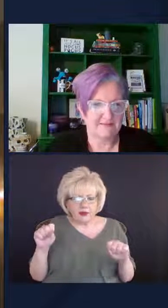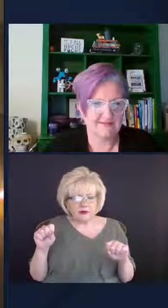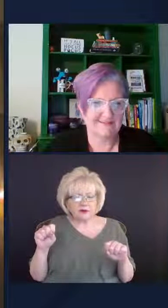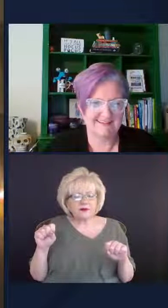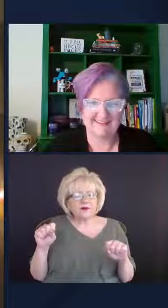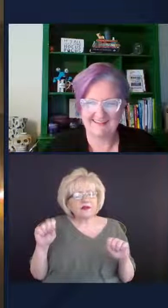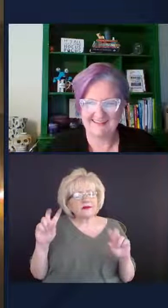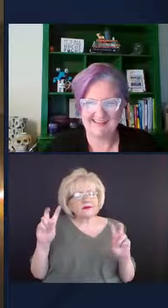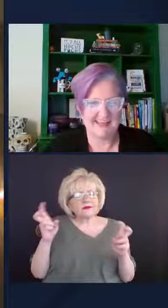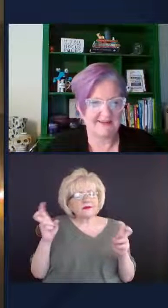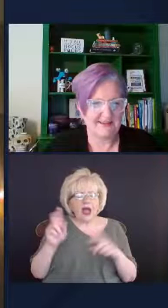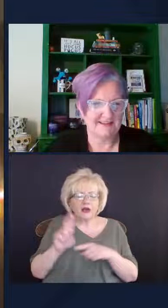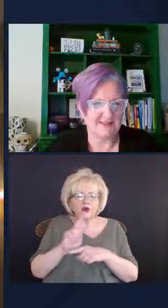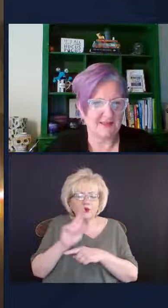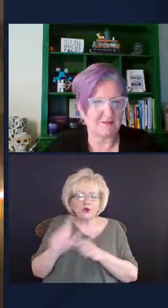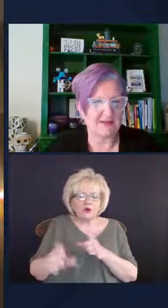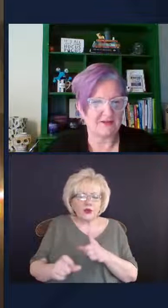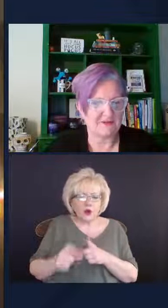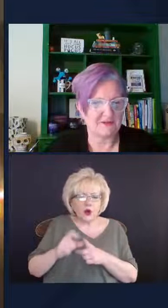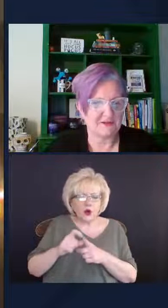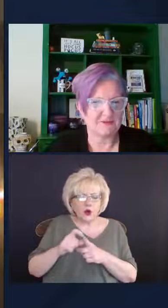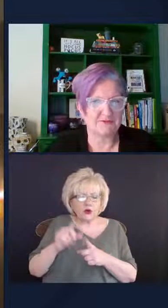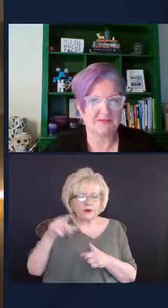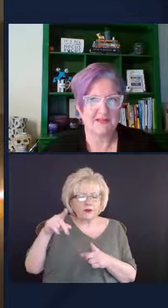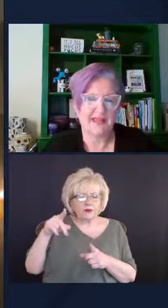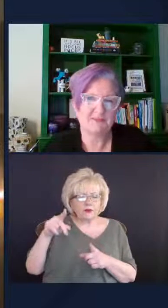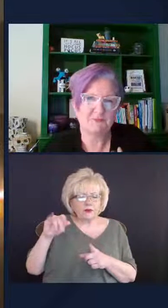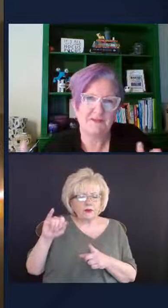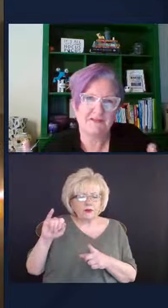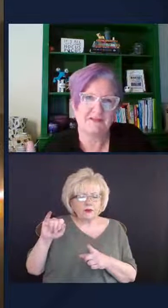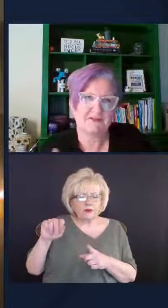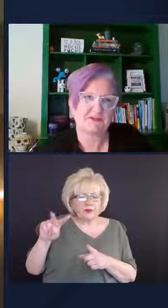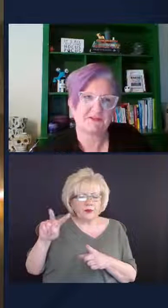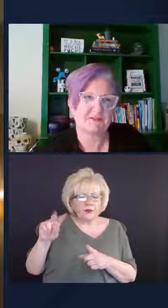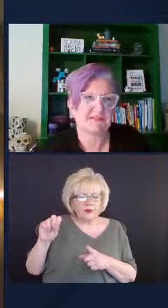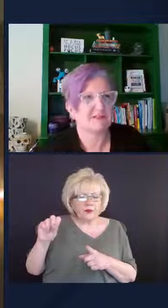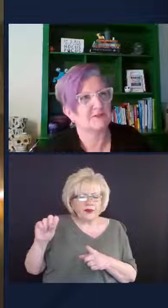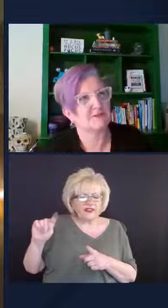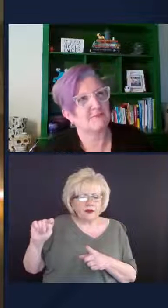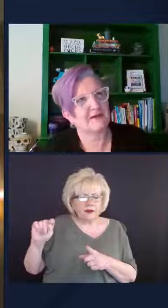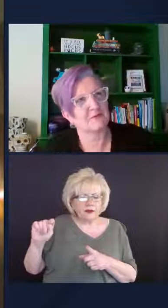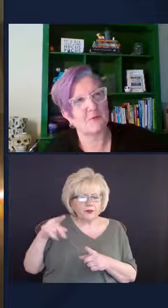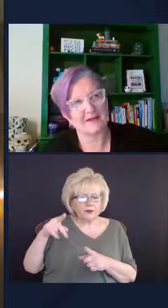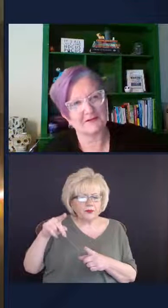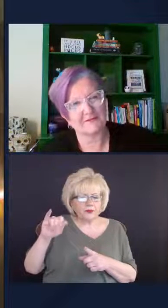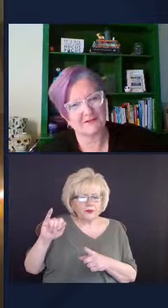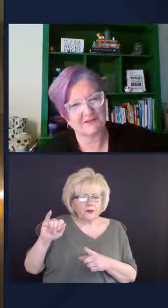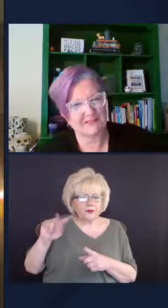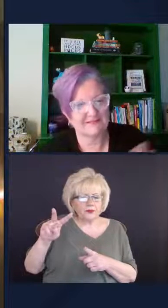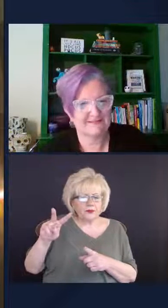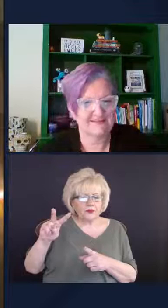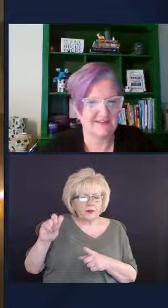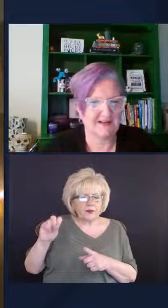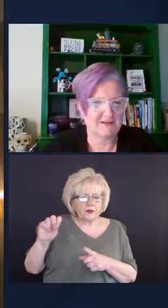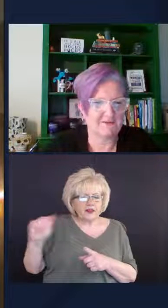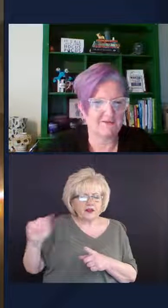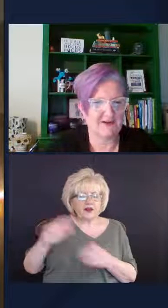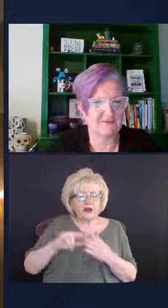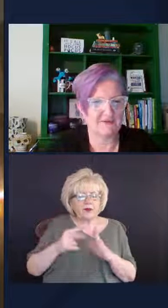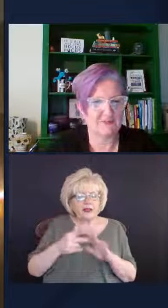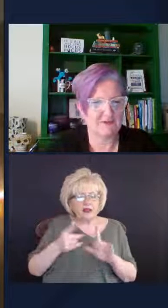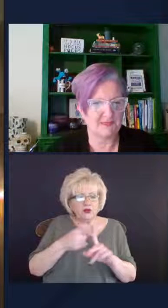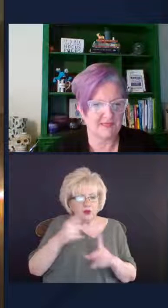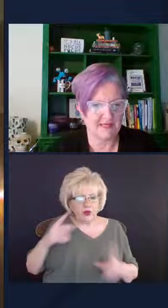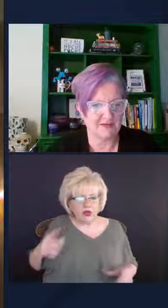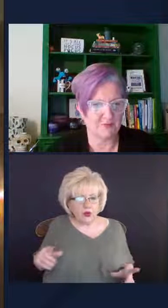pivot, and so that Mhm. way you as you pivot, you start to include a better, wider version